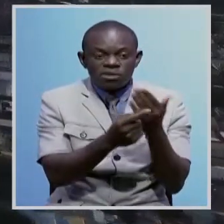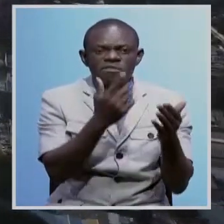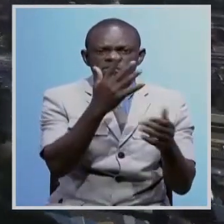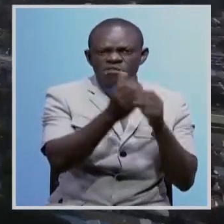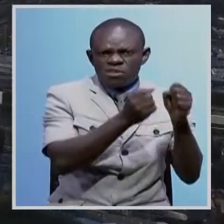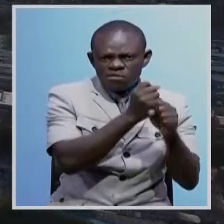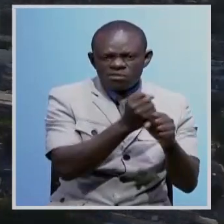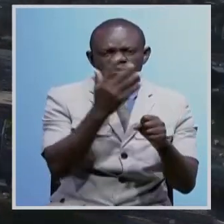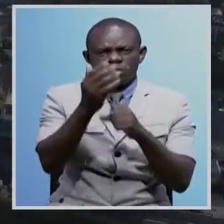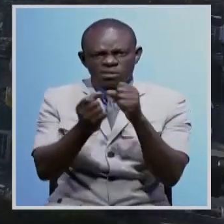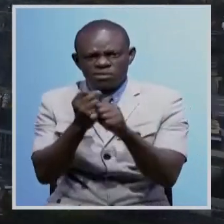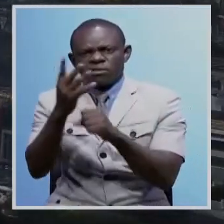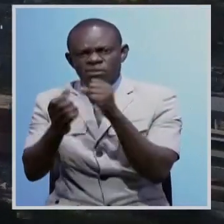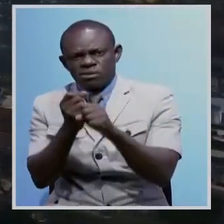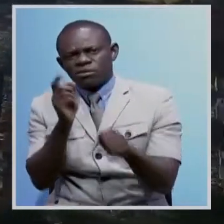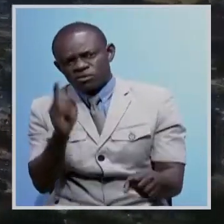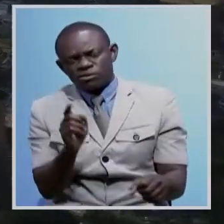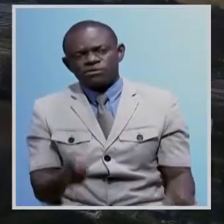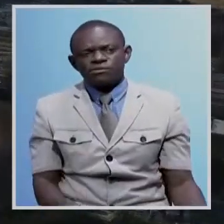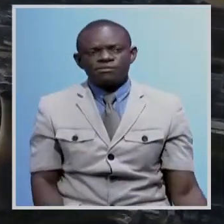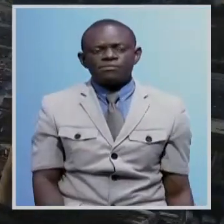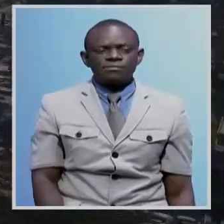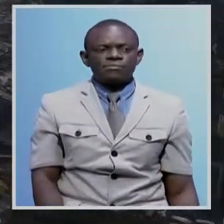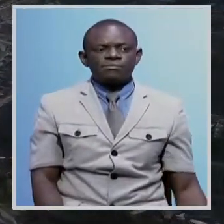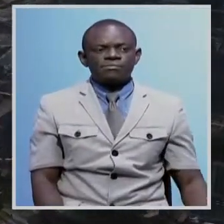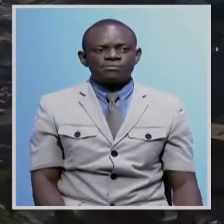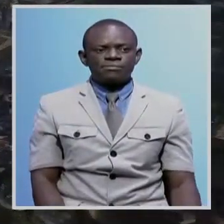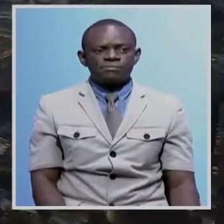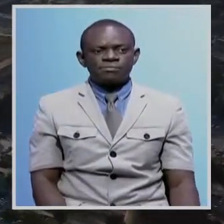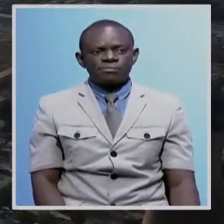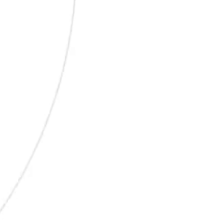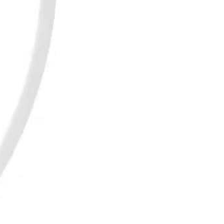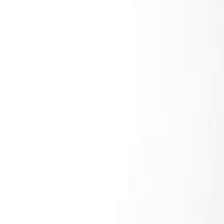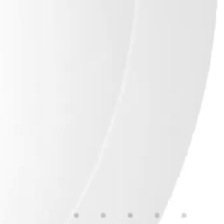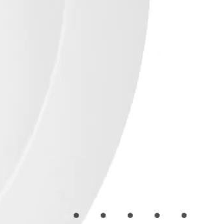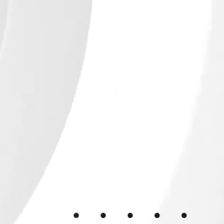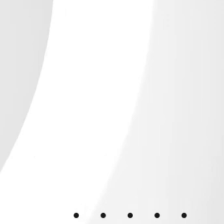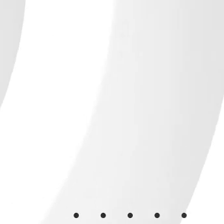Thursday of August. Hanok Kasama, ZNBC News in Lusaka.